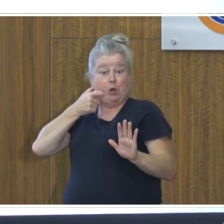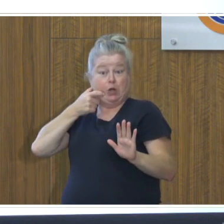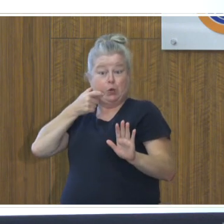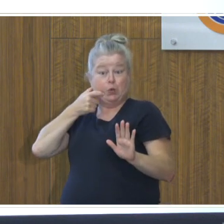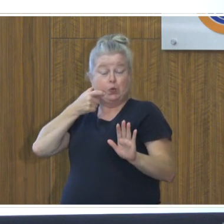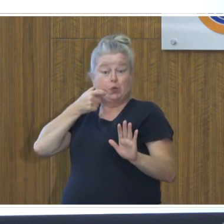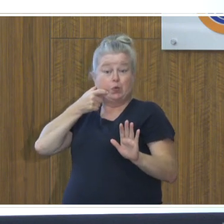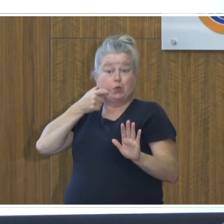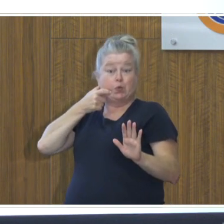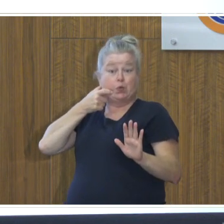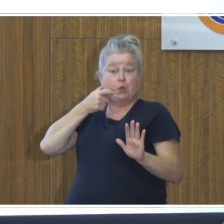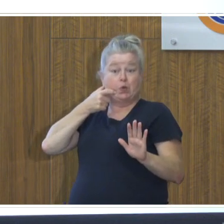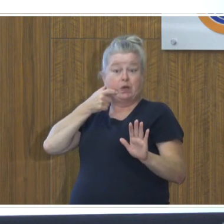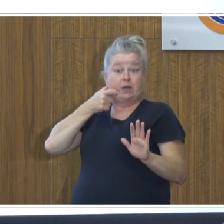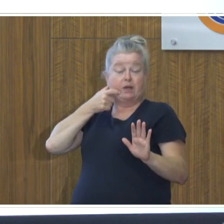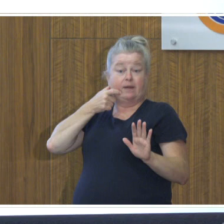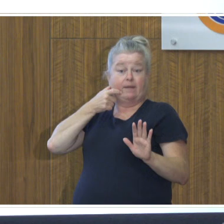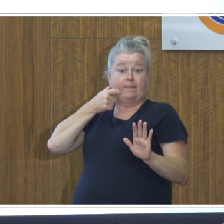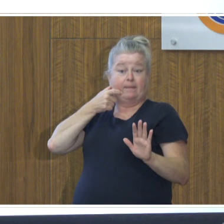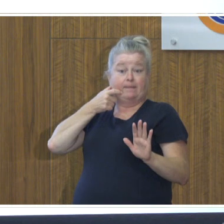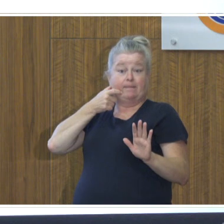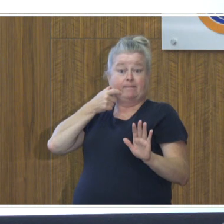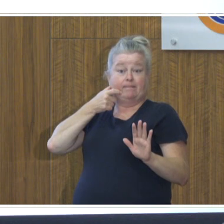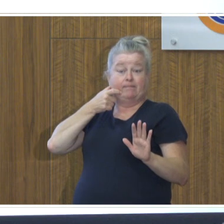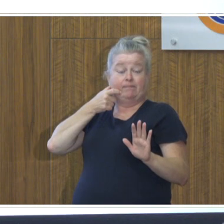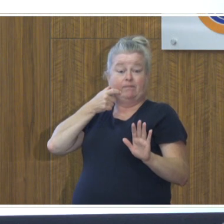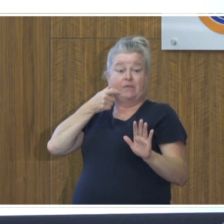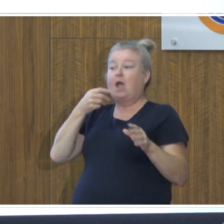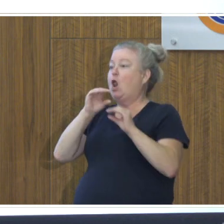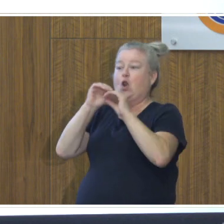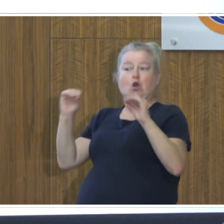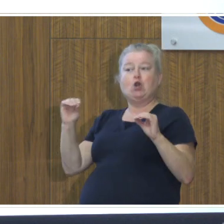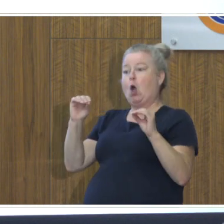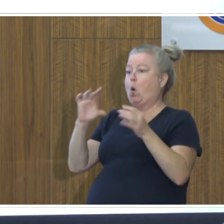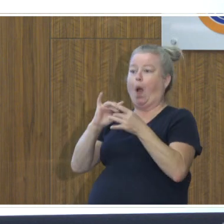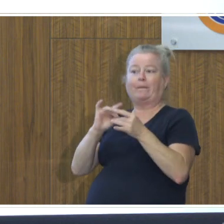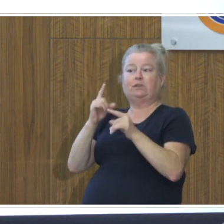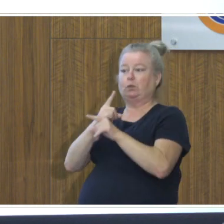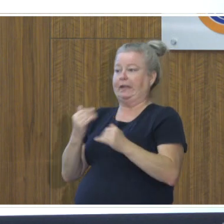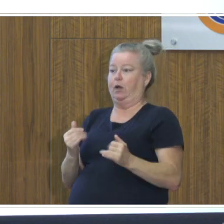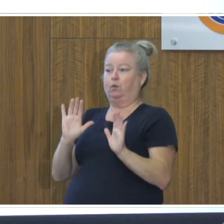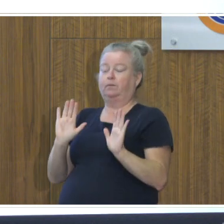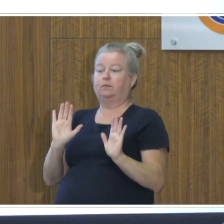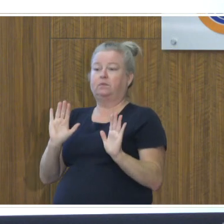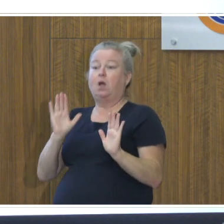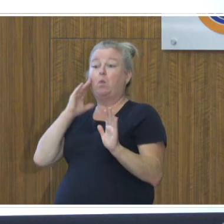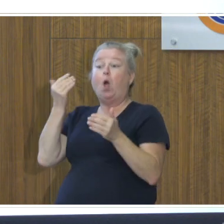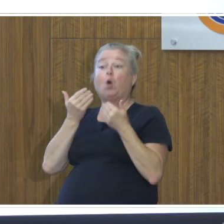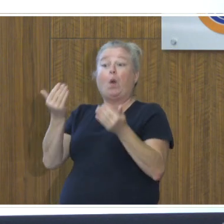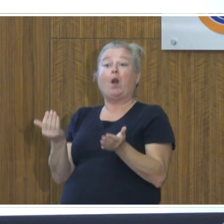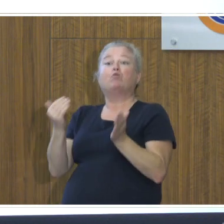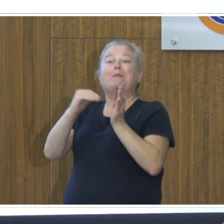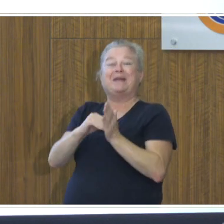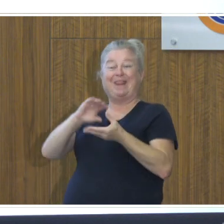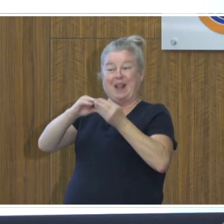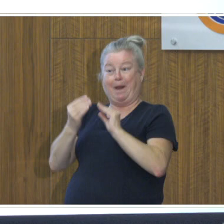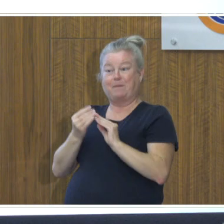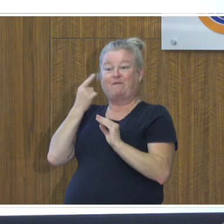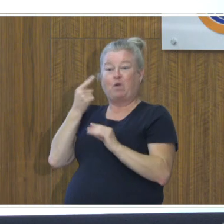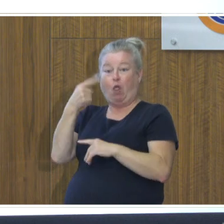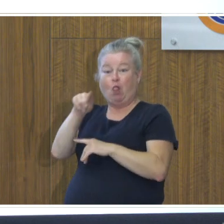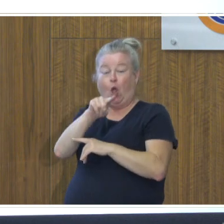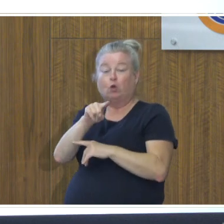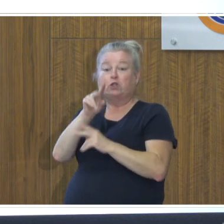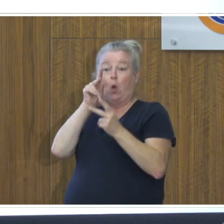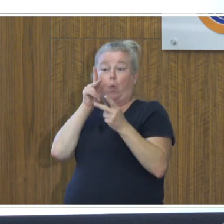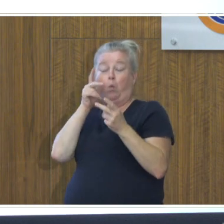We have no comments at this time. I'm going to go ahead and repeat the number just for those watching on